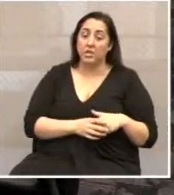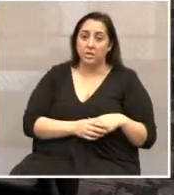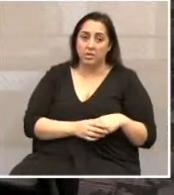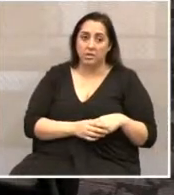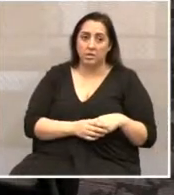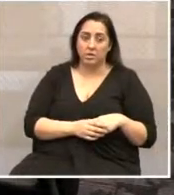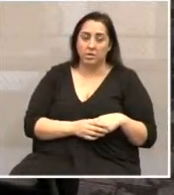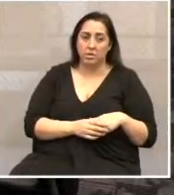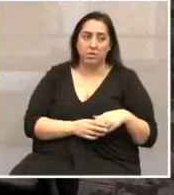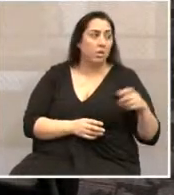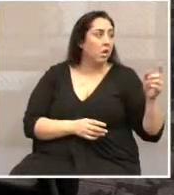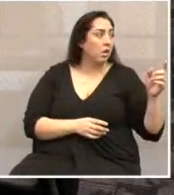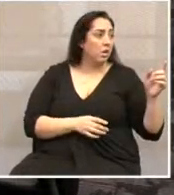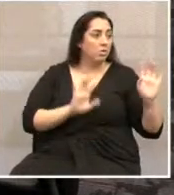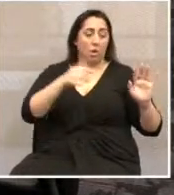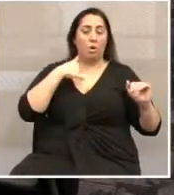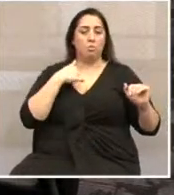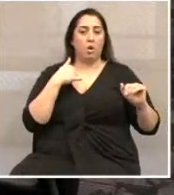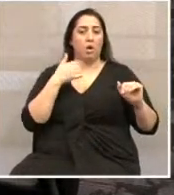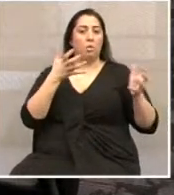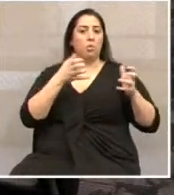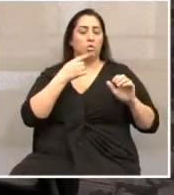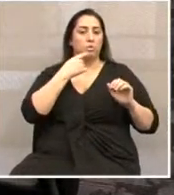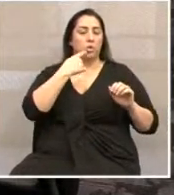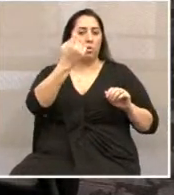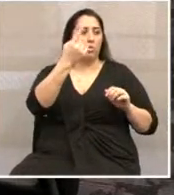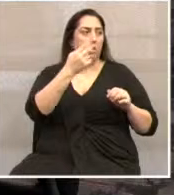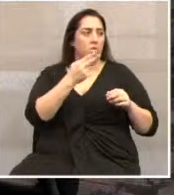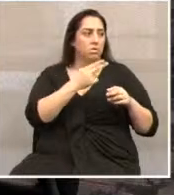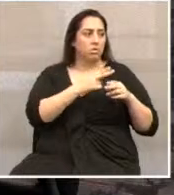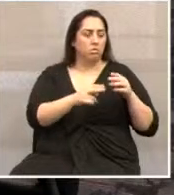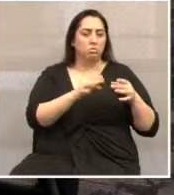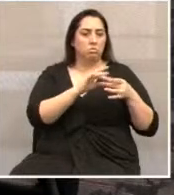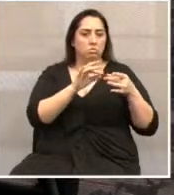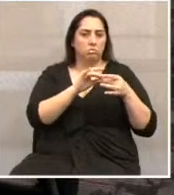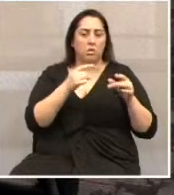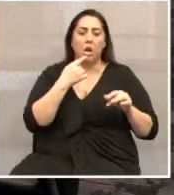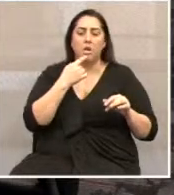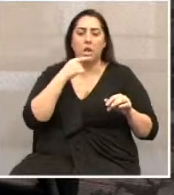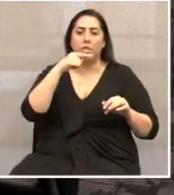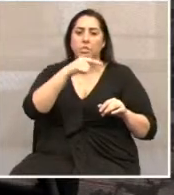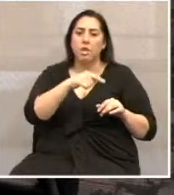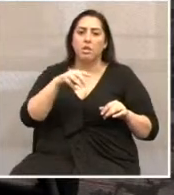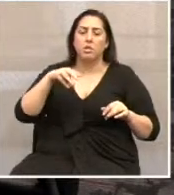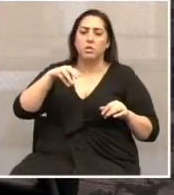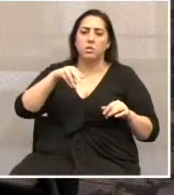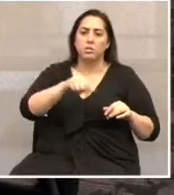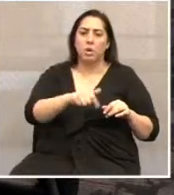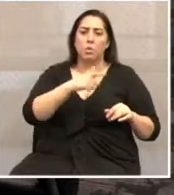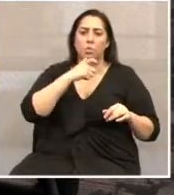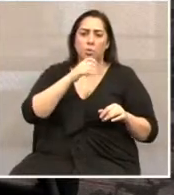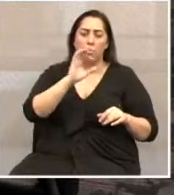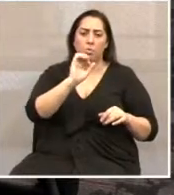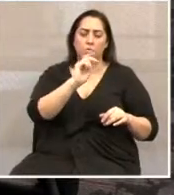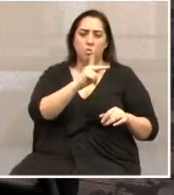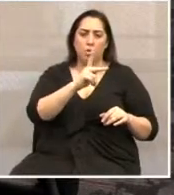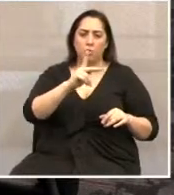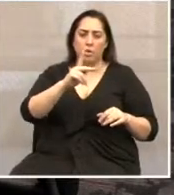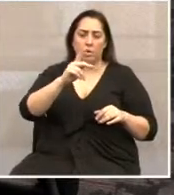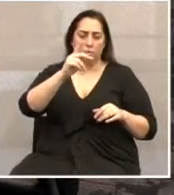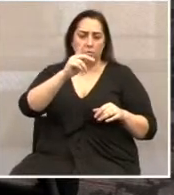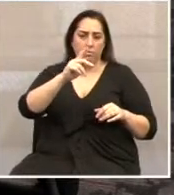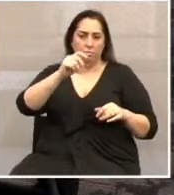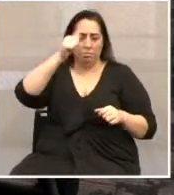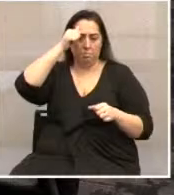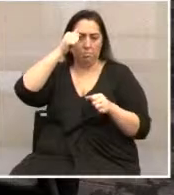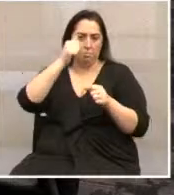I want to make first a quick correction. I said that this was funded by the Koch brothers Libre. There are two Libres. I got